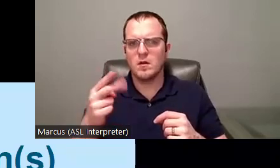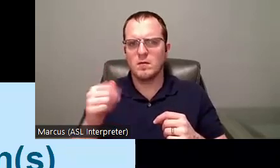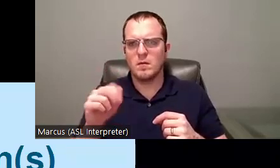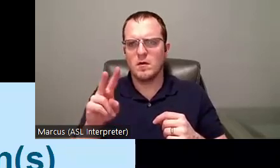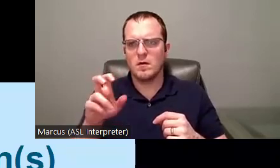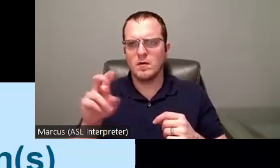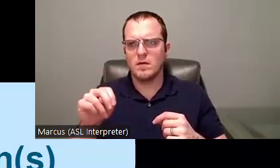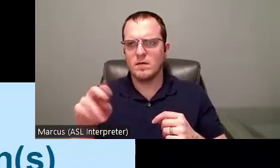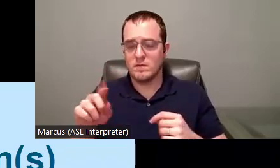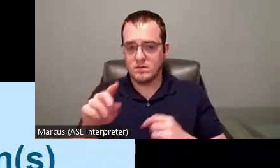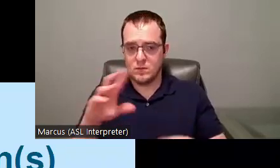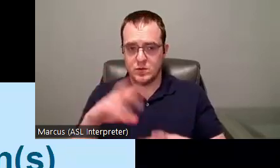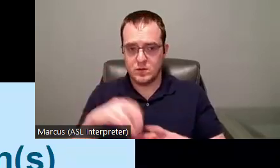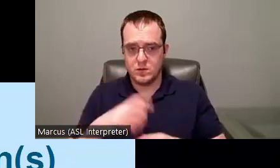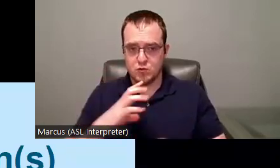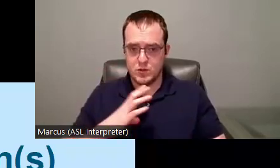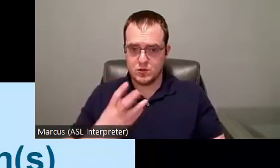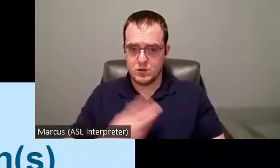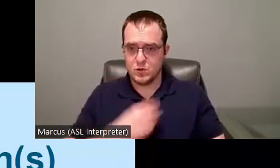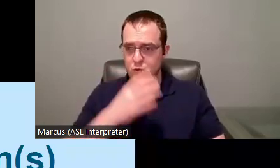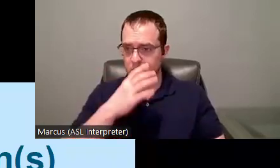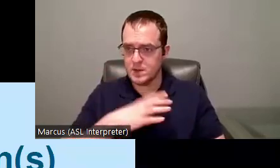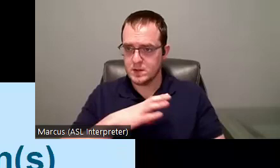women includes transgender women.